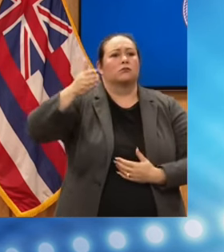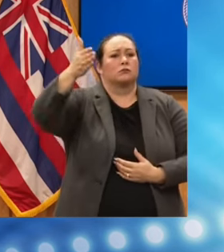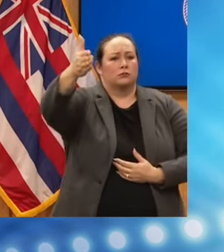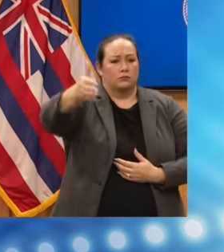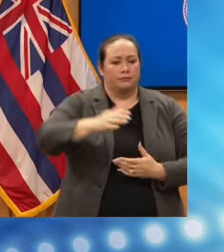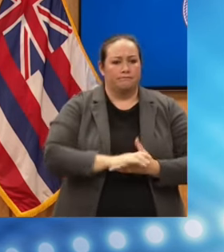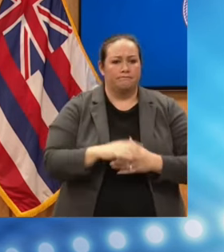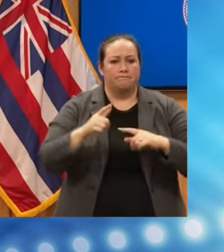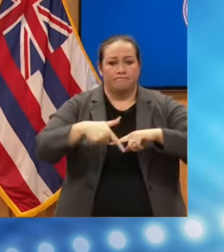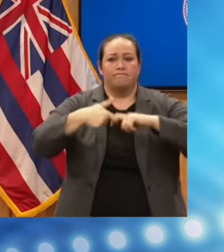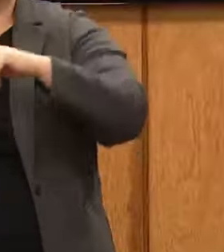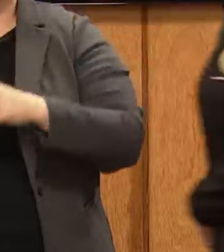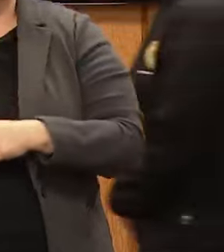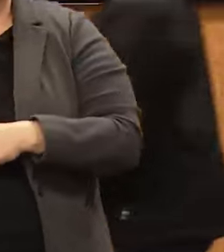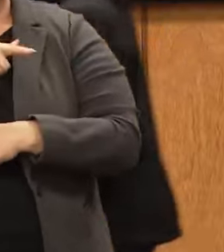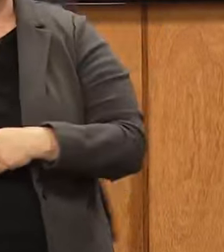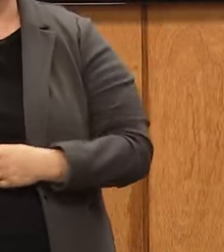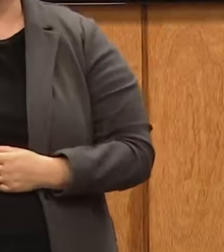and give it back to Makana.